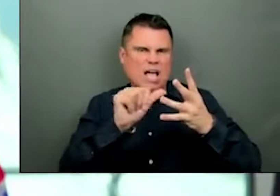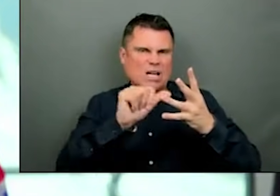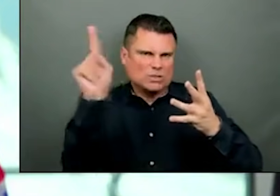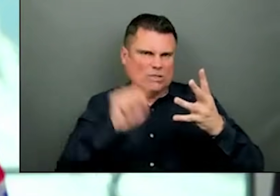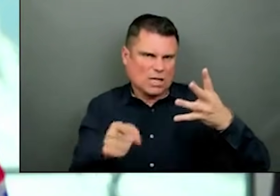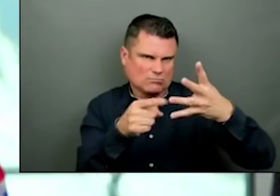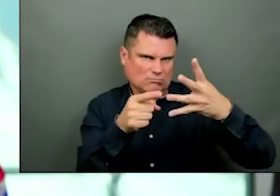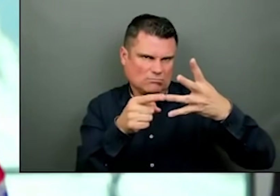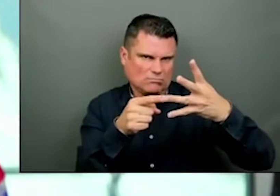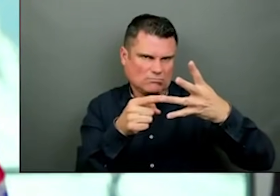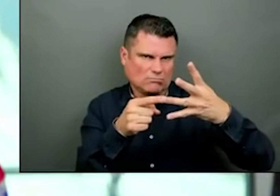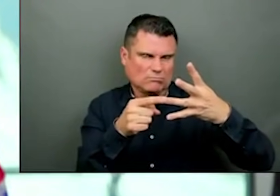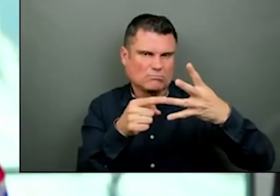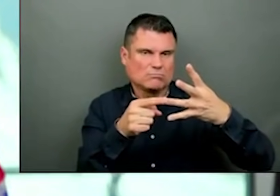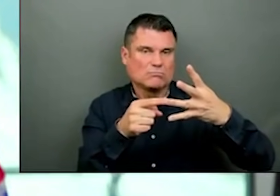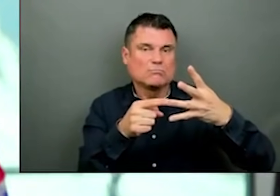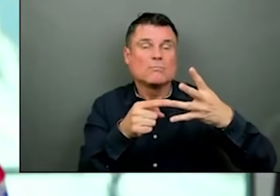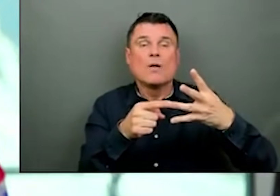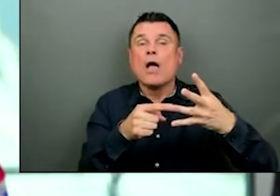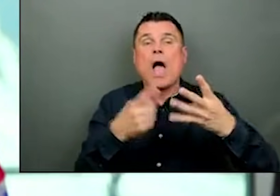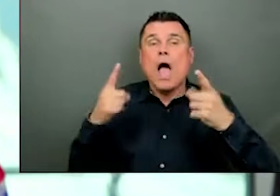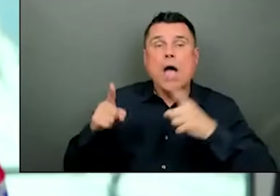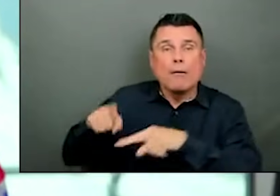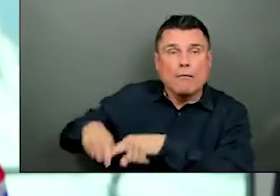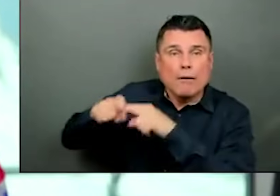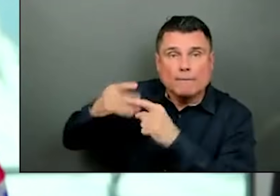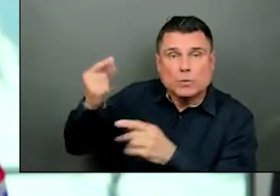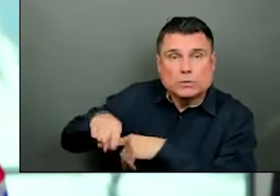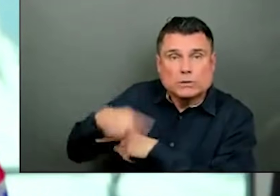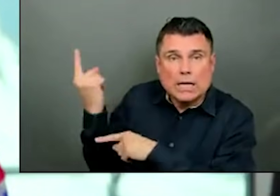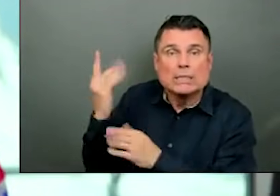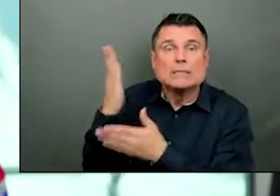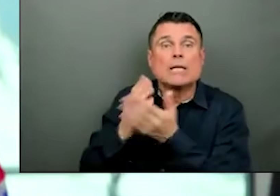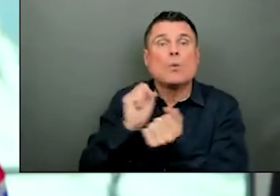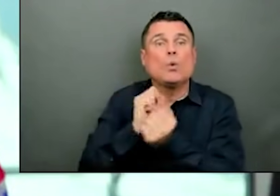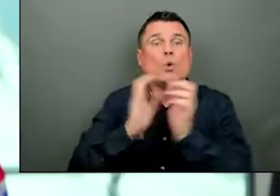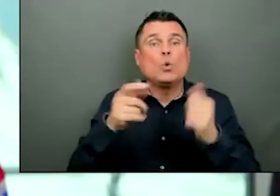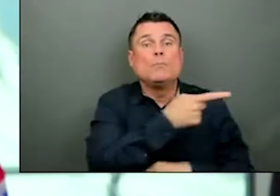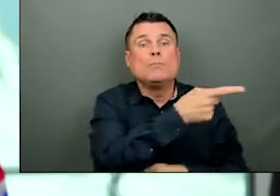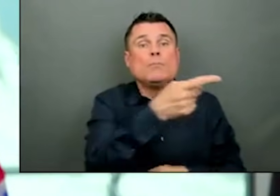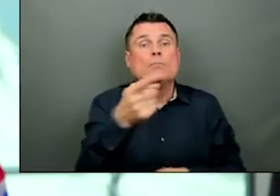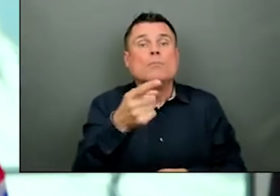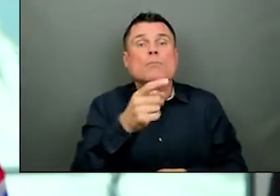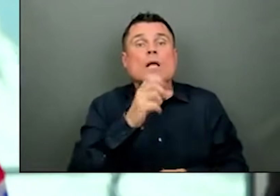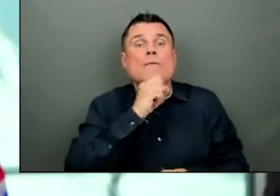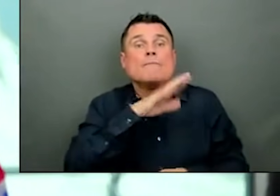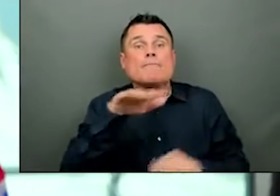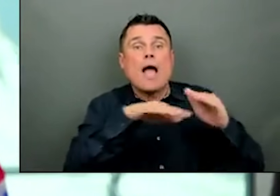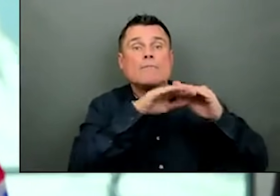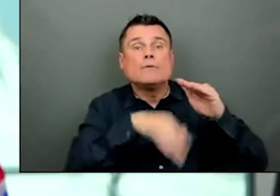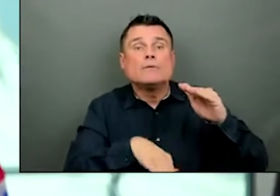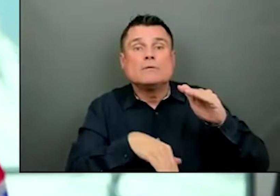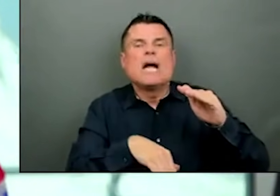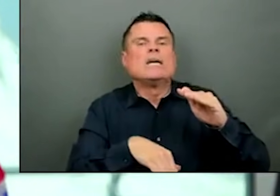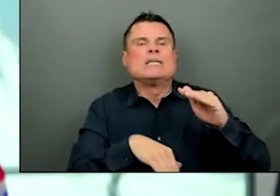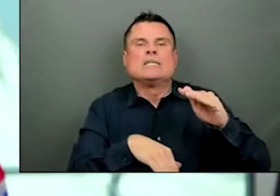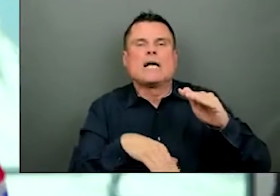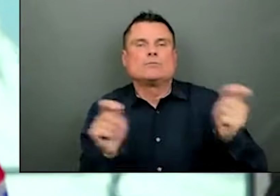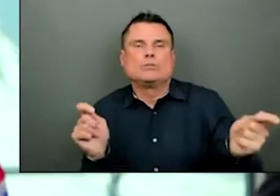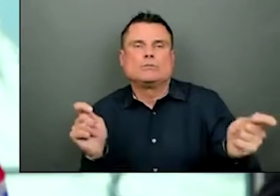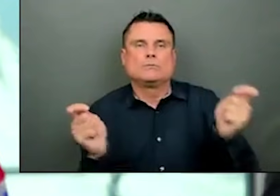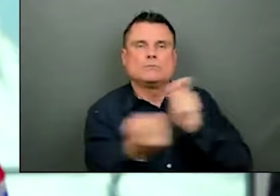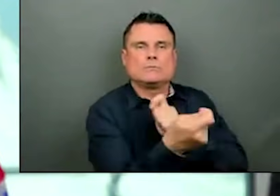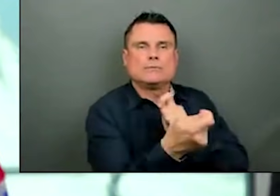hopeful, and we'll be following. I know much of my weekend will be looking at the data that's coming out of Europe and following up with our colleagues in